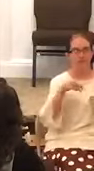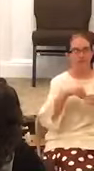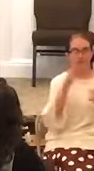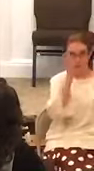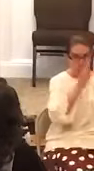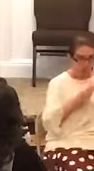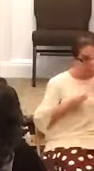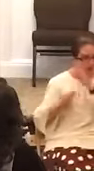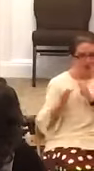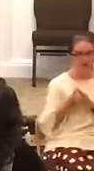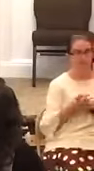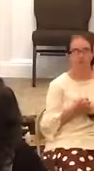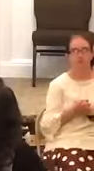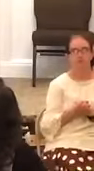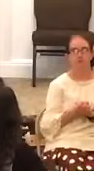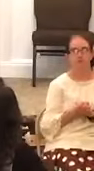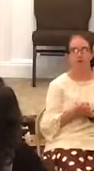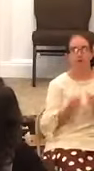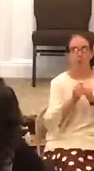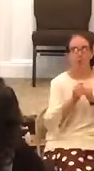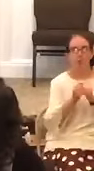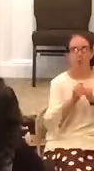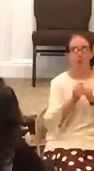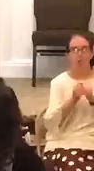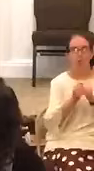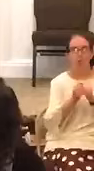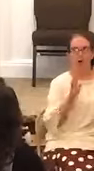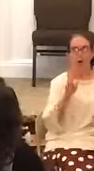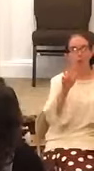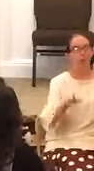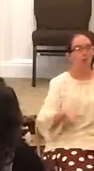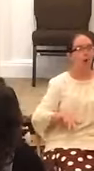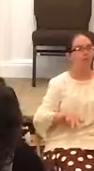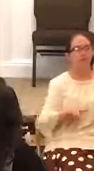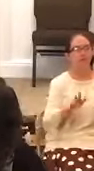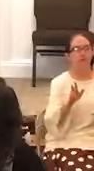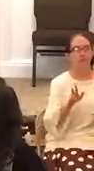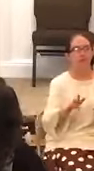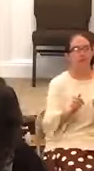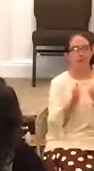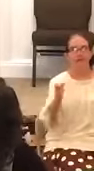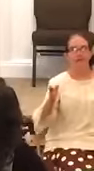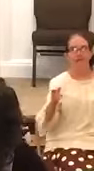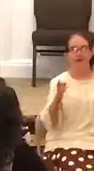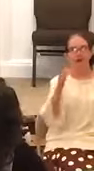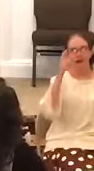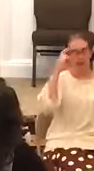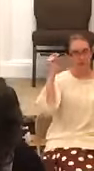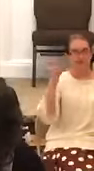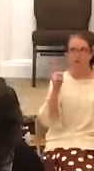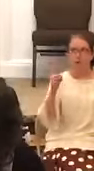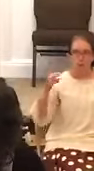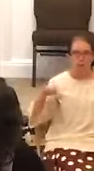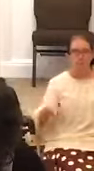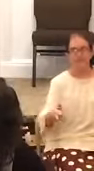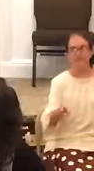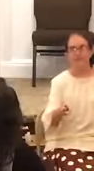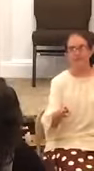trouble. Amen. Because without God, I'm like aimlessly throughout life and I have no